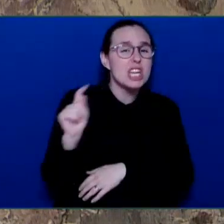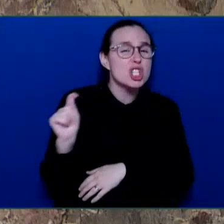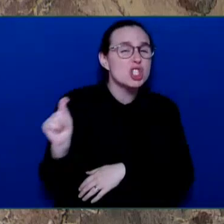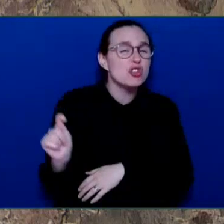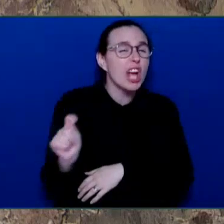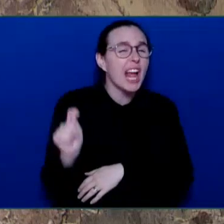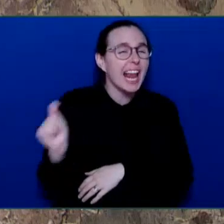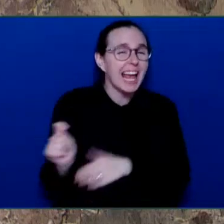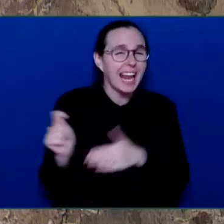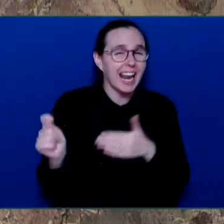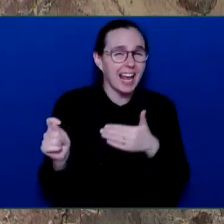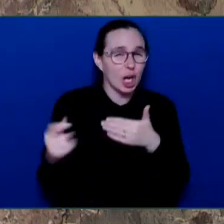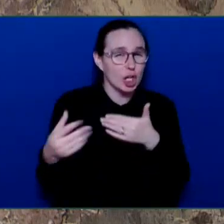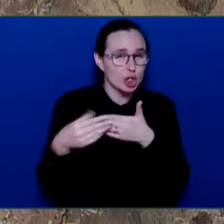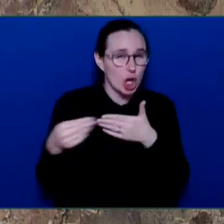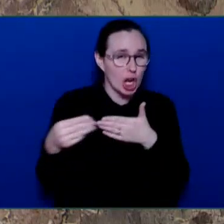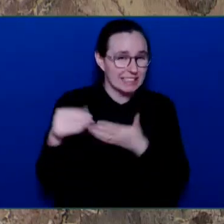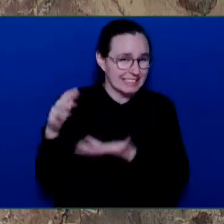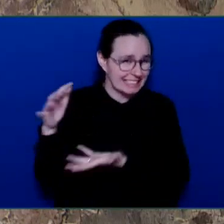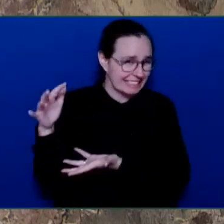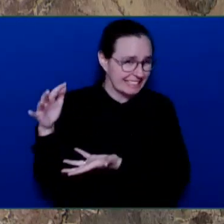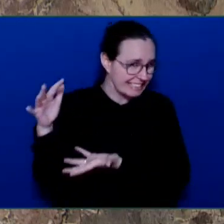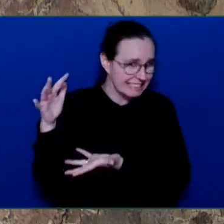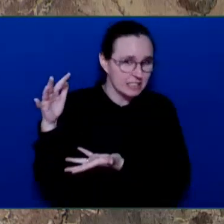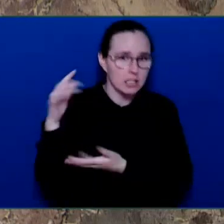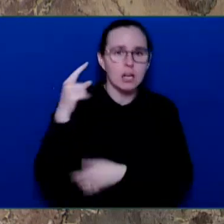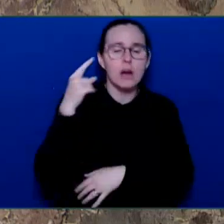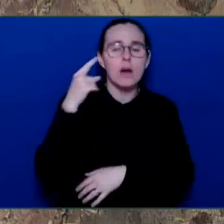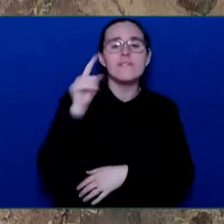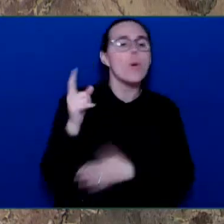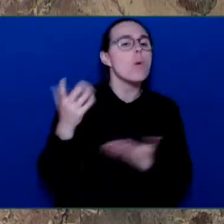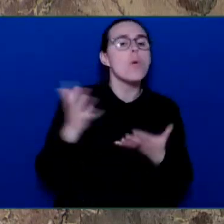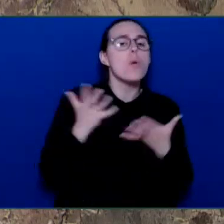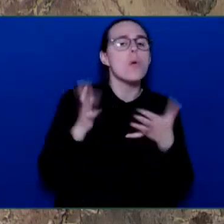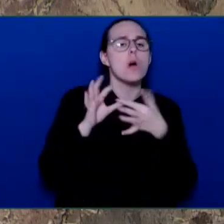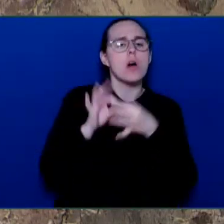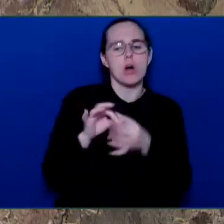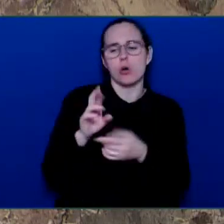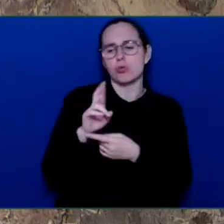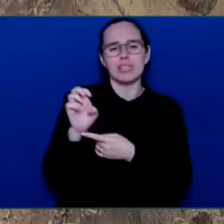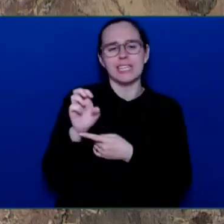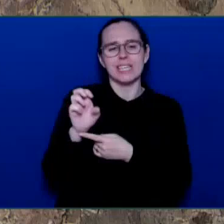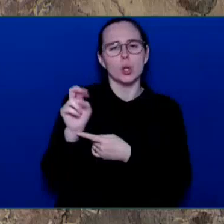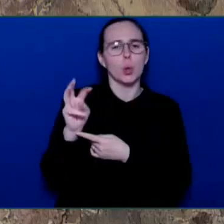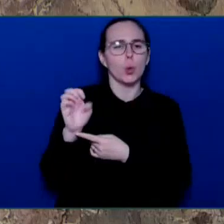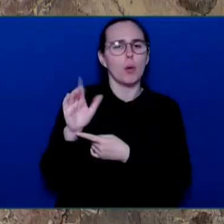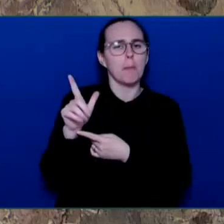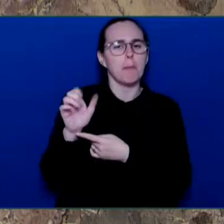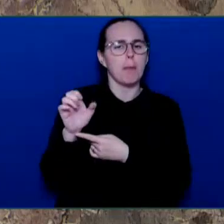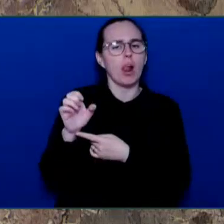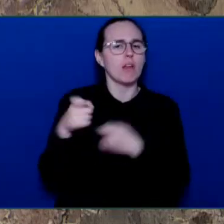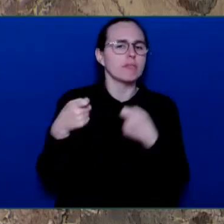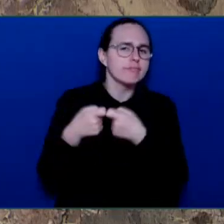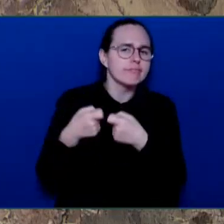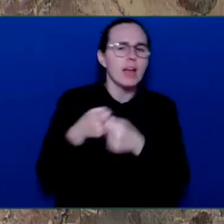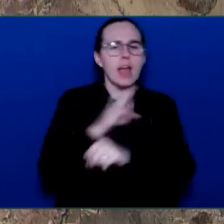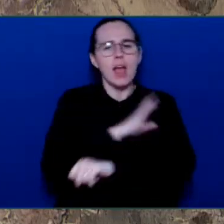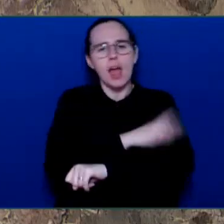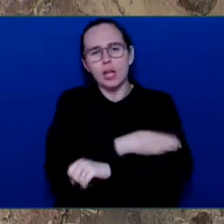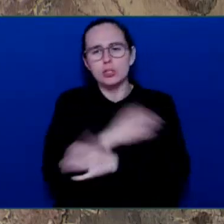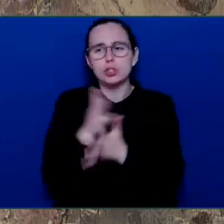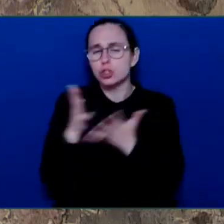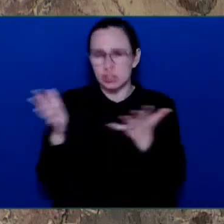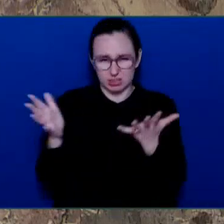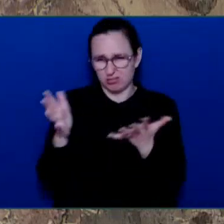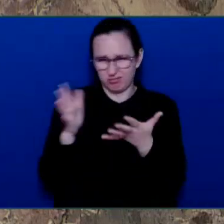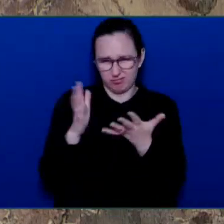is positioning itself to be a leader in both those fields and to take advantage of those investments. Honourable Speaker, we've